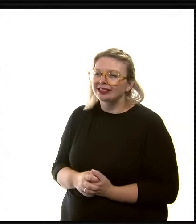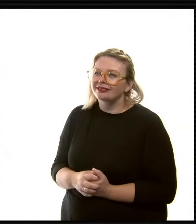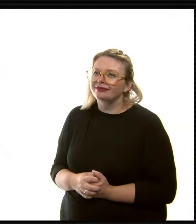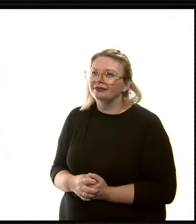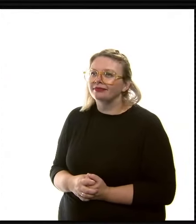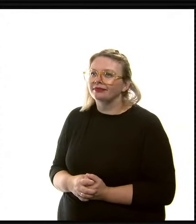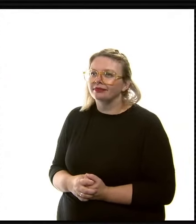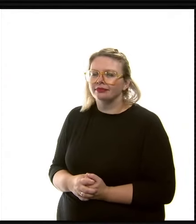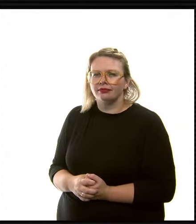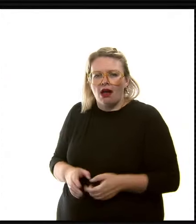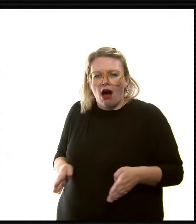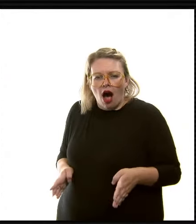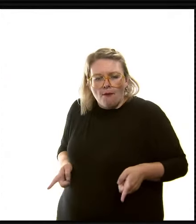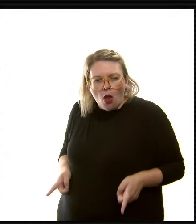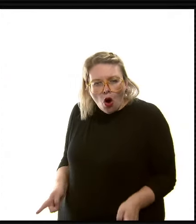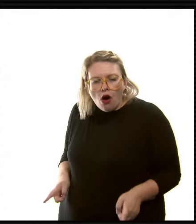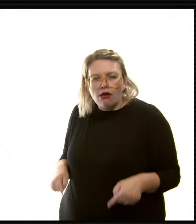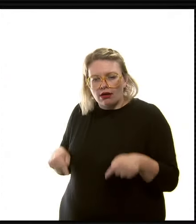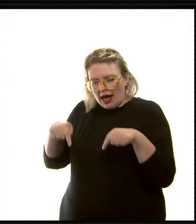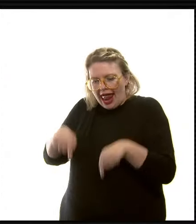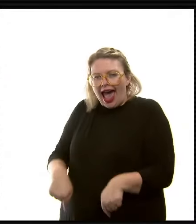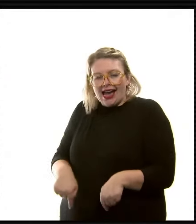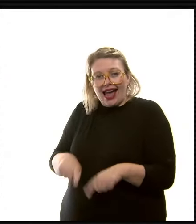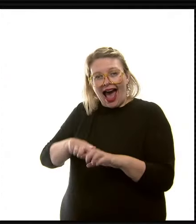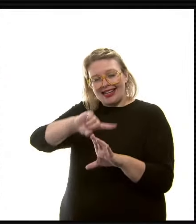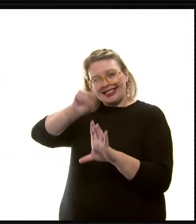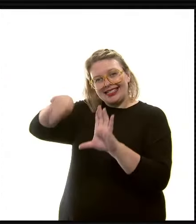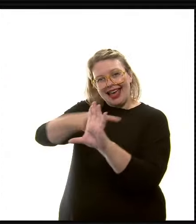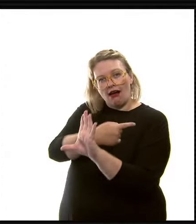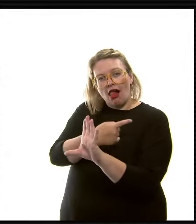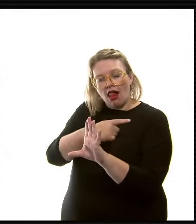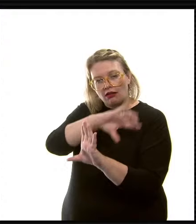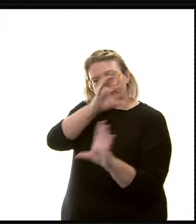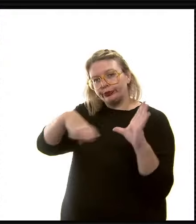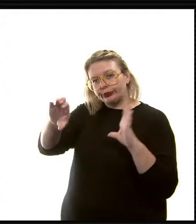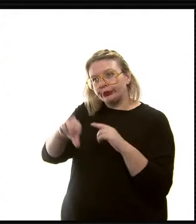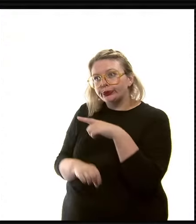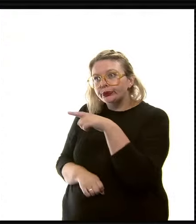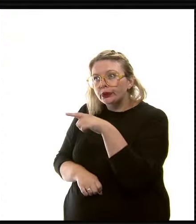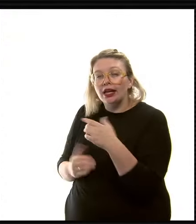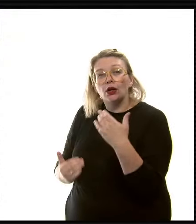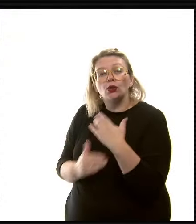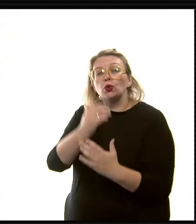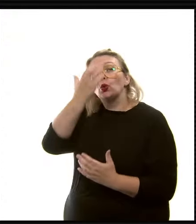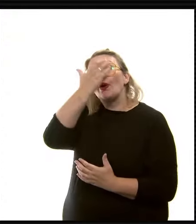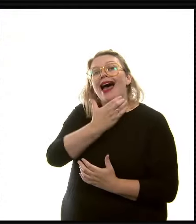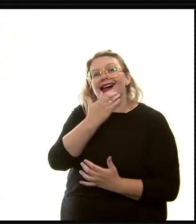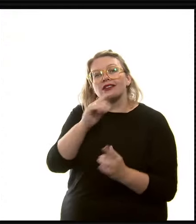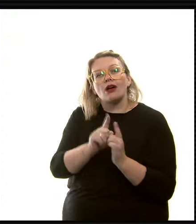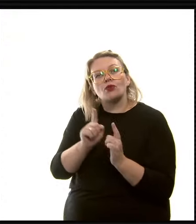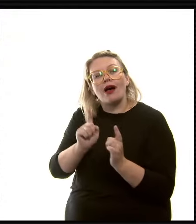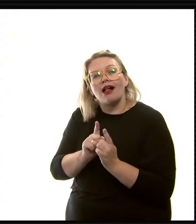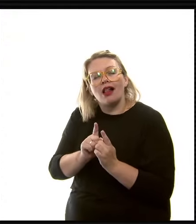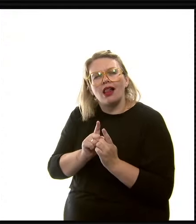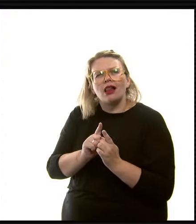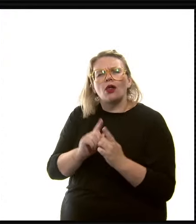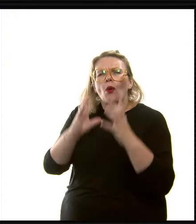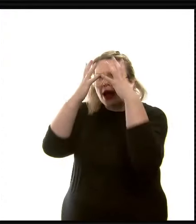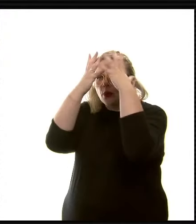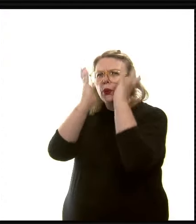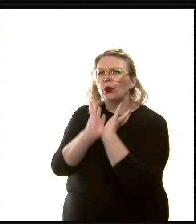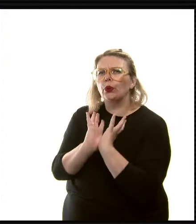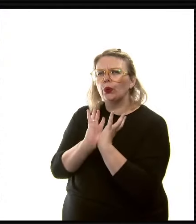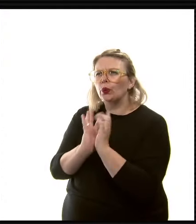They have longer arms, longer legs, as well as a tail. We also made a new head just to better capture the appearance of the